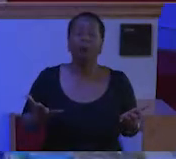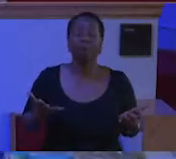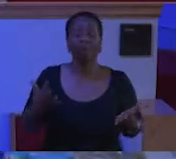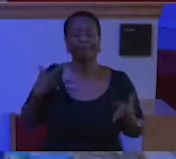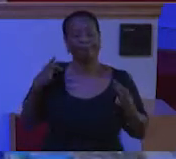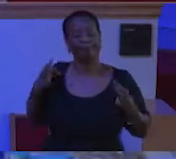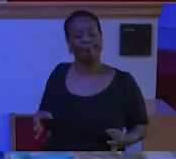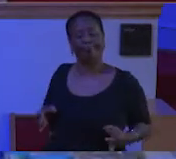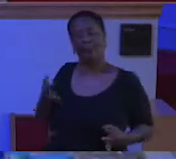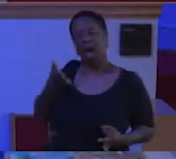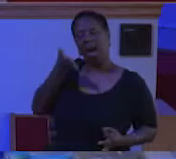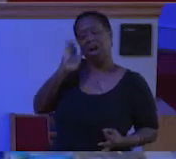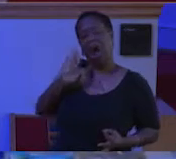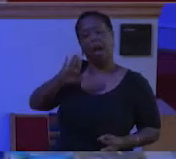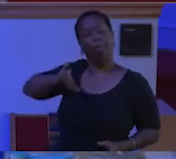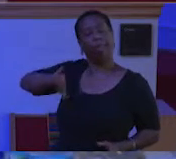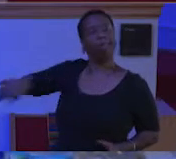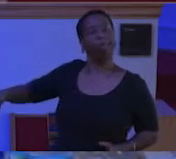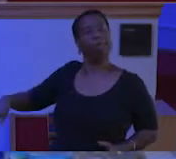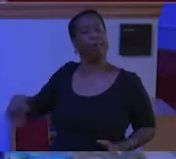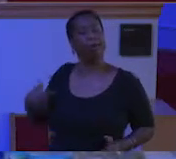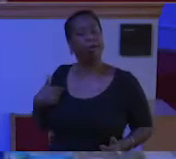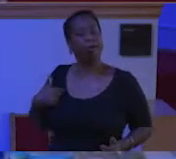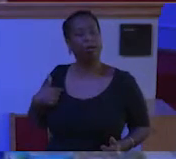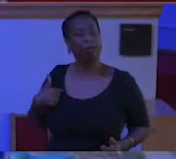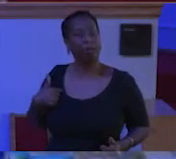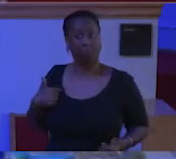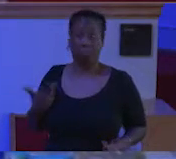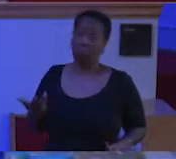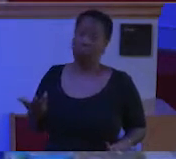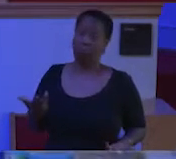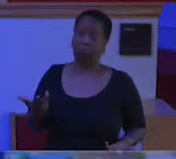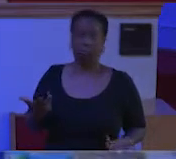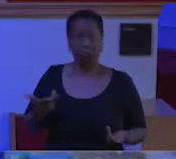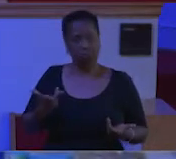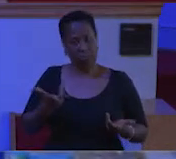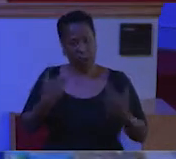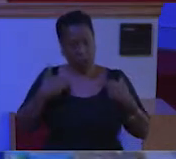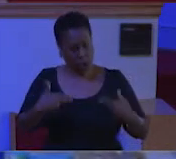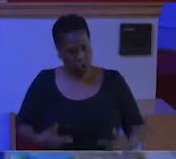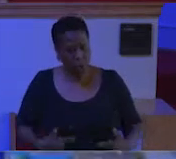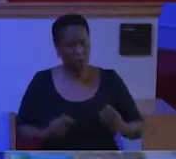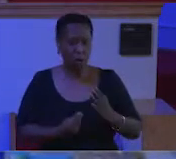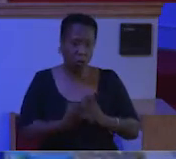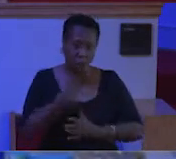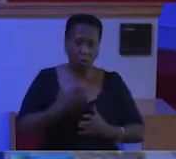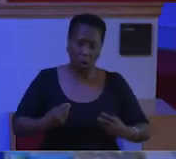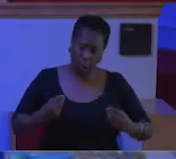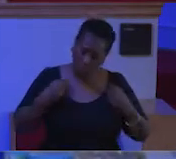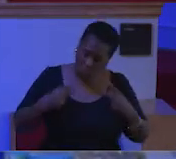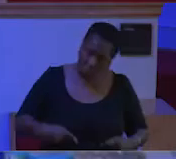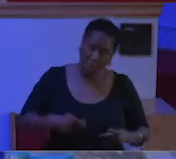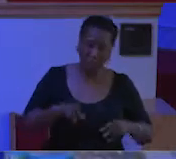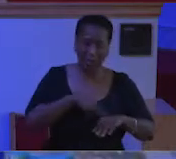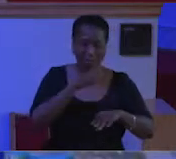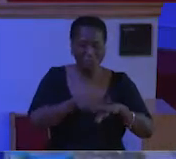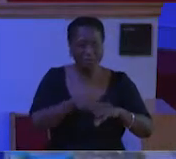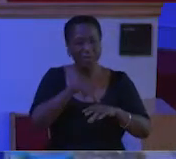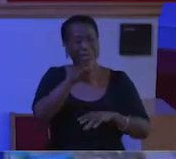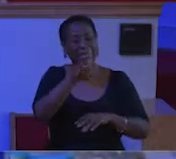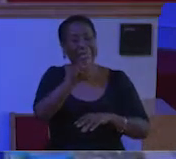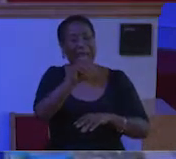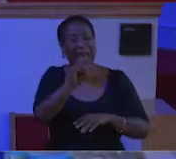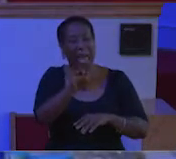out of all of the formulas of human growth and dynamics. That's